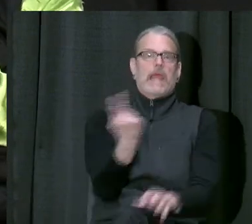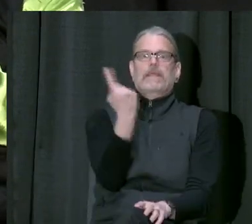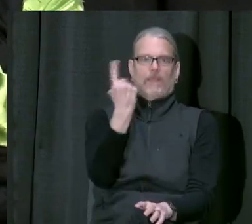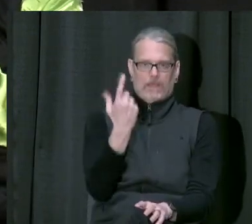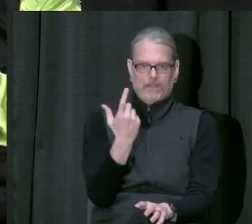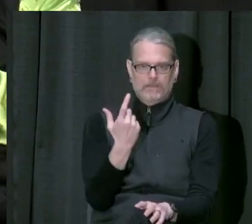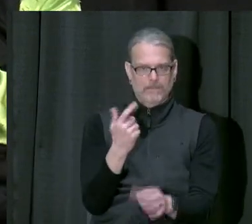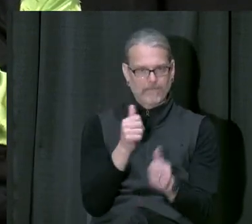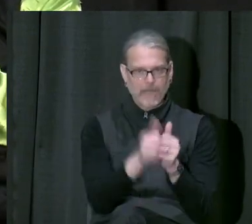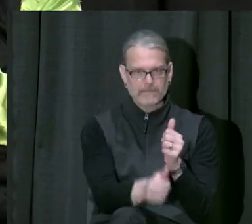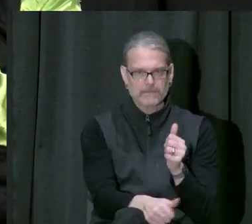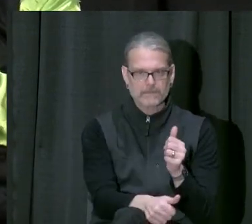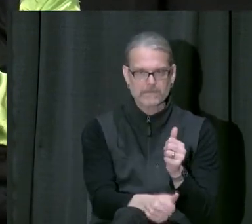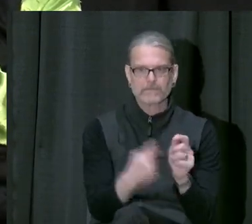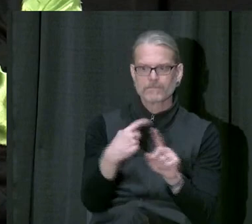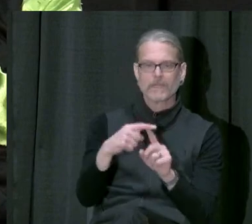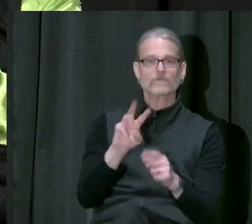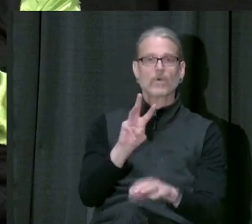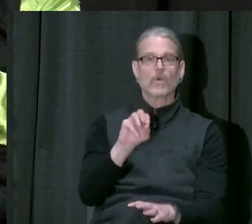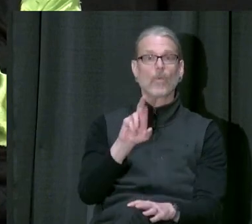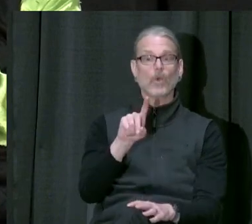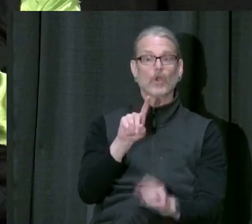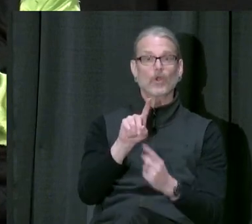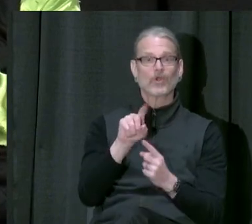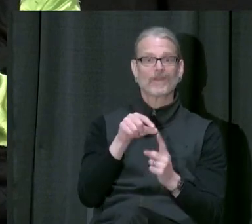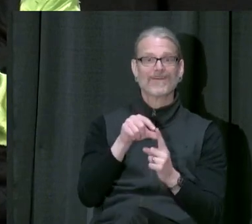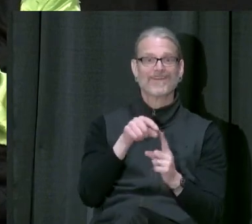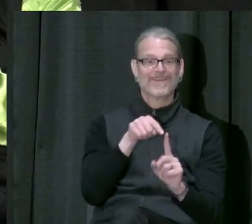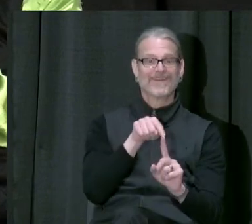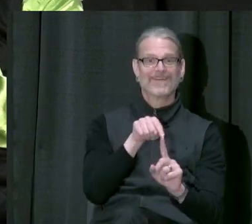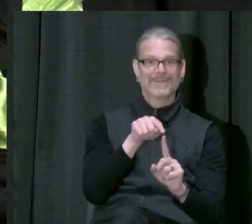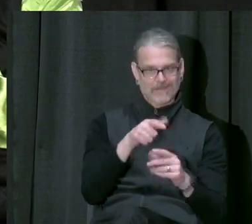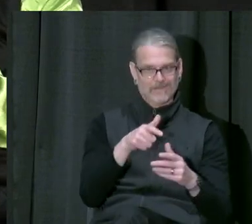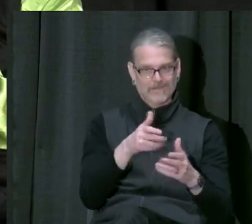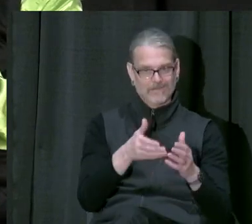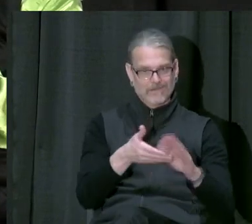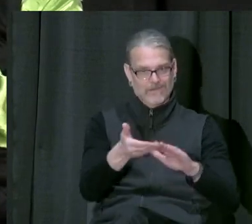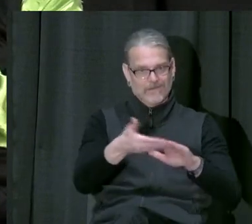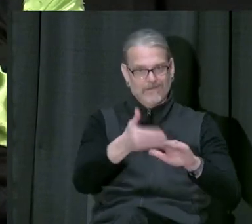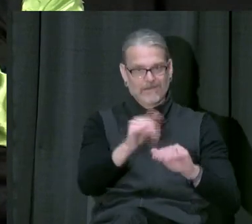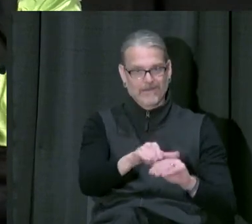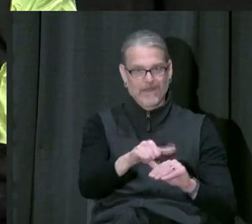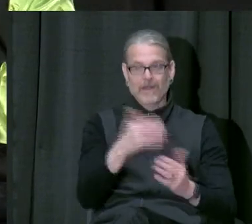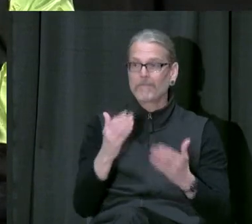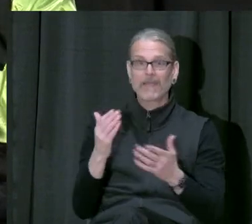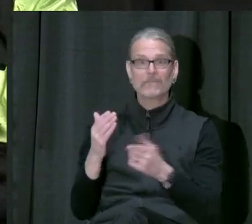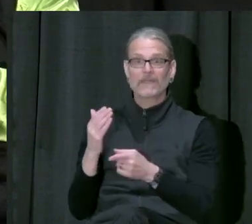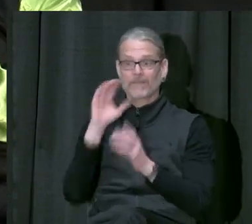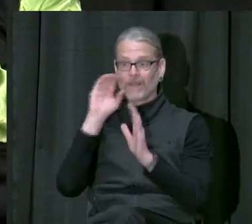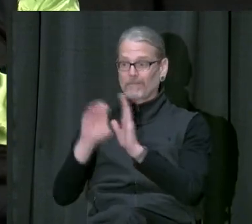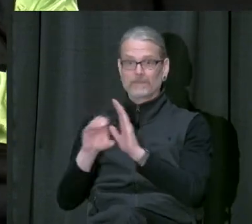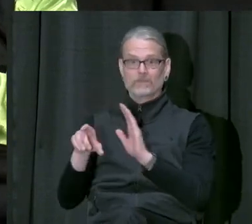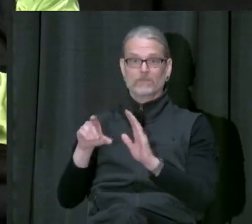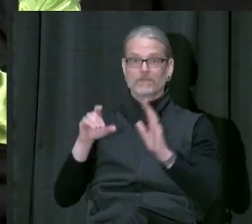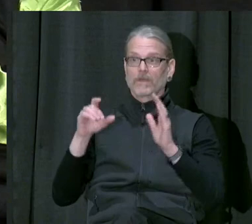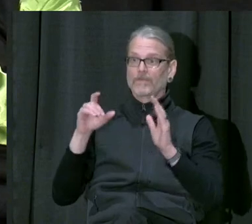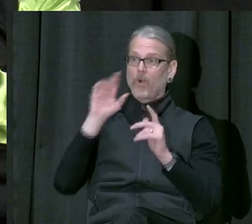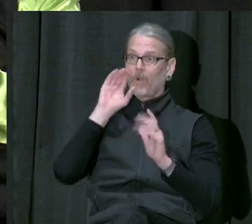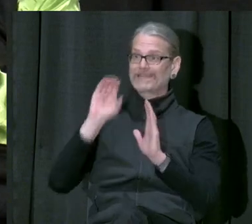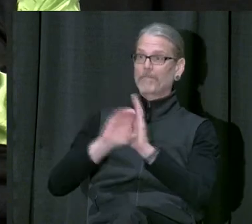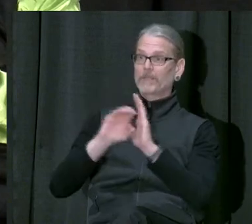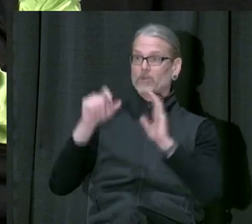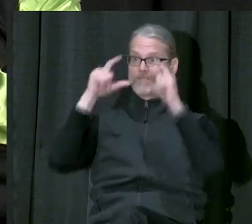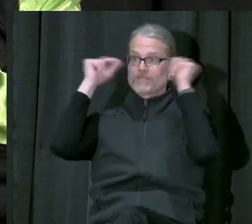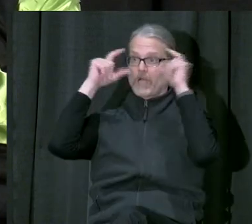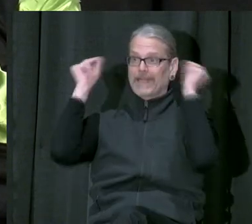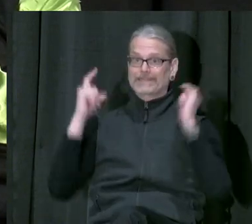it's auto-generated by Word, and a chart or a graph might say image of sunglasses. Right? And so it passes because the